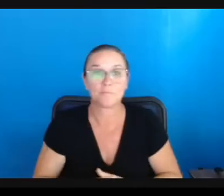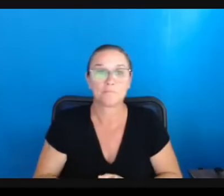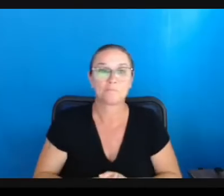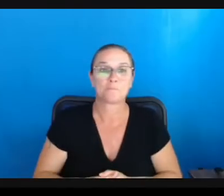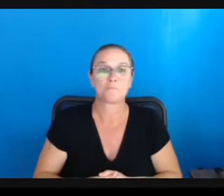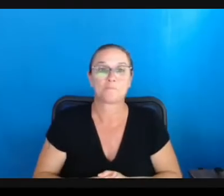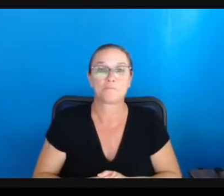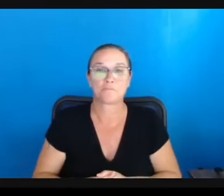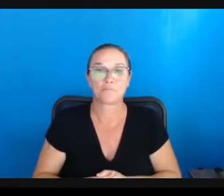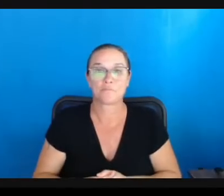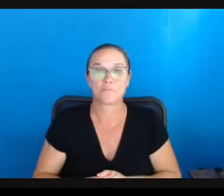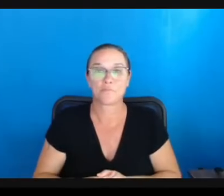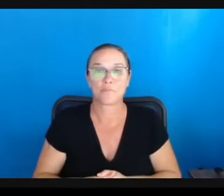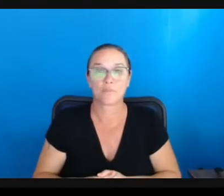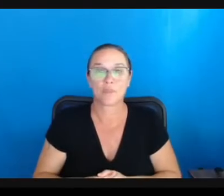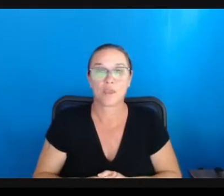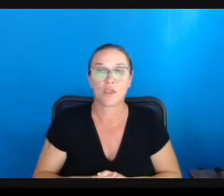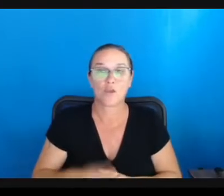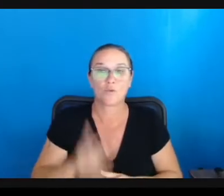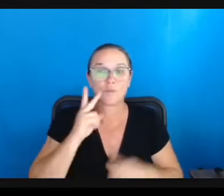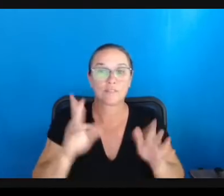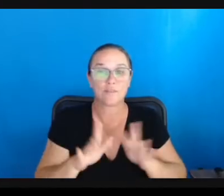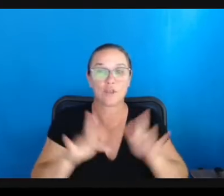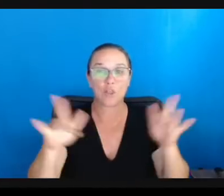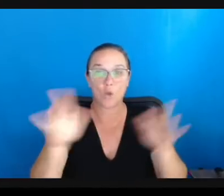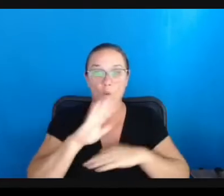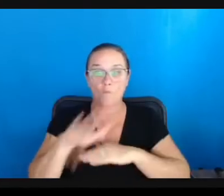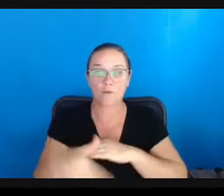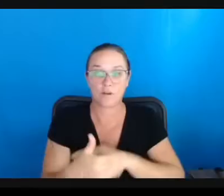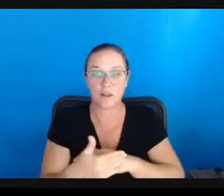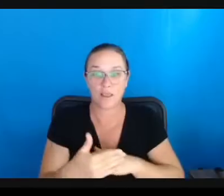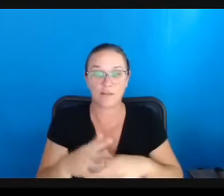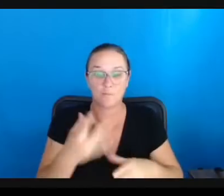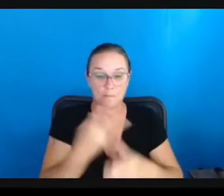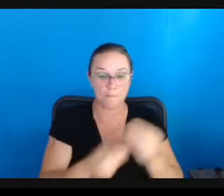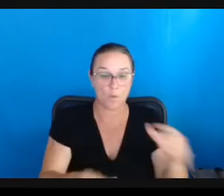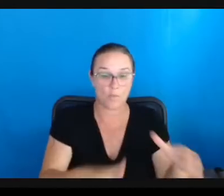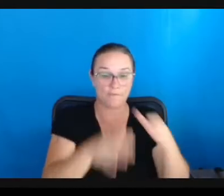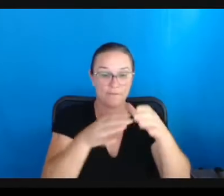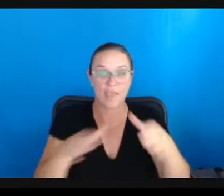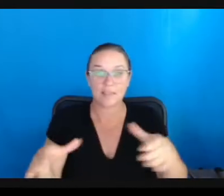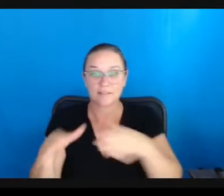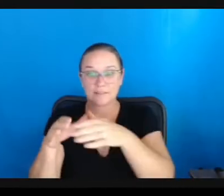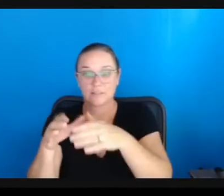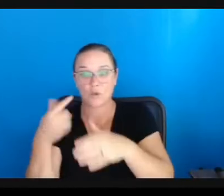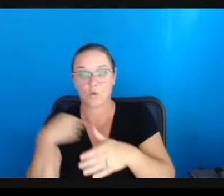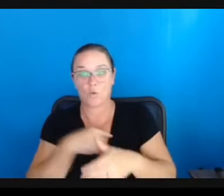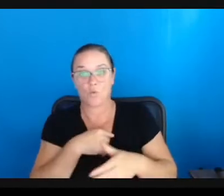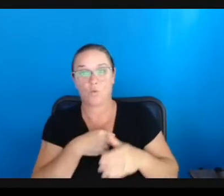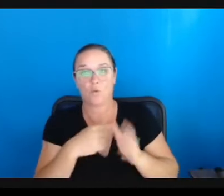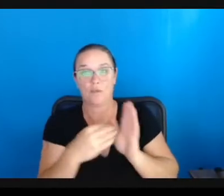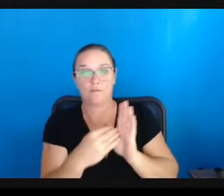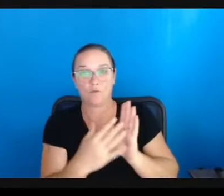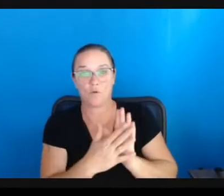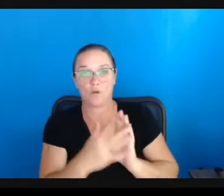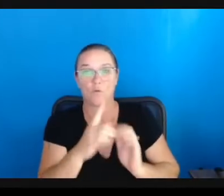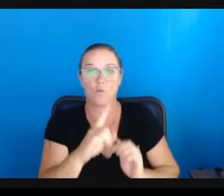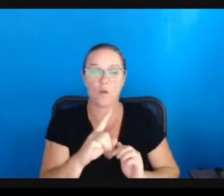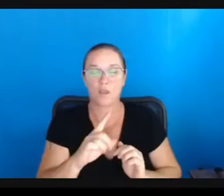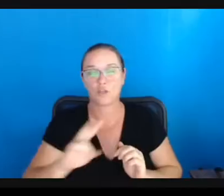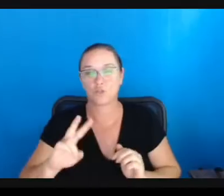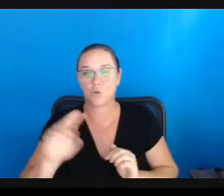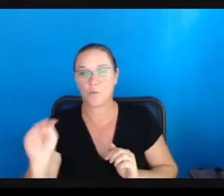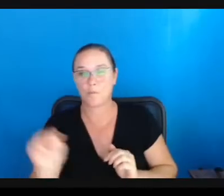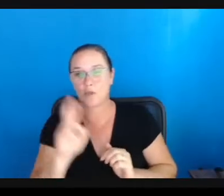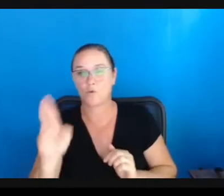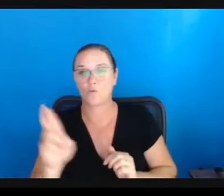Yeah, we still are seeing glow overnight in both vents, where we've recorded 1 to 2 microradians of tilt since the end of